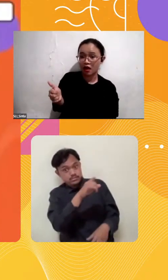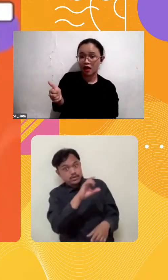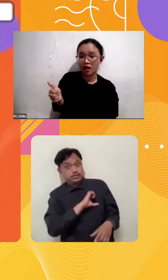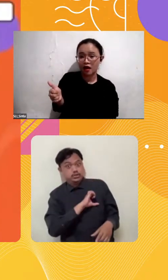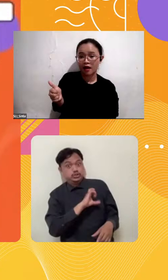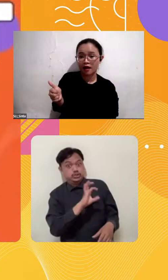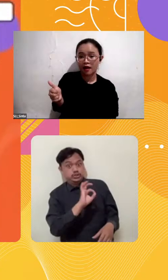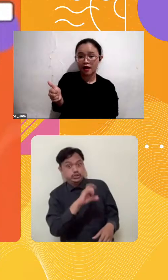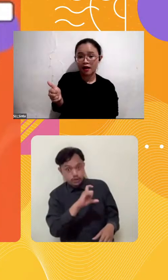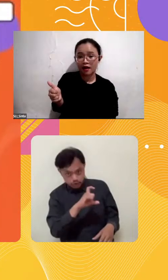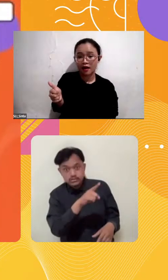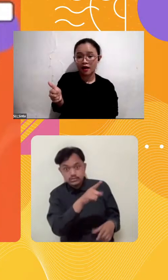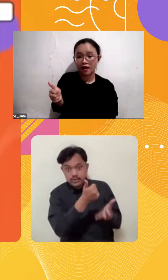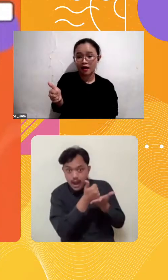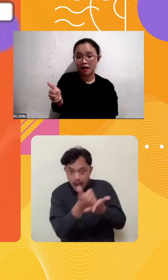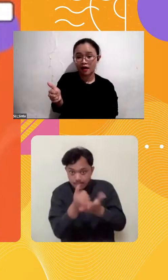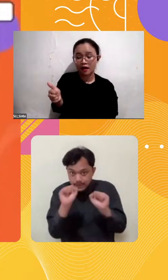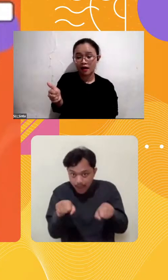Penny,